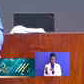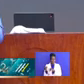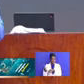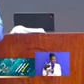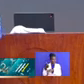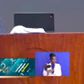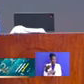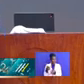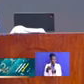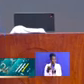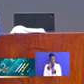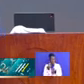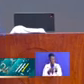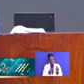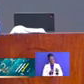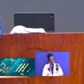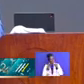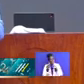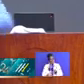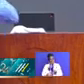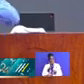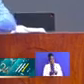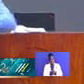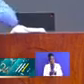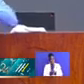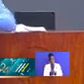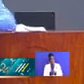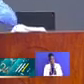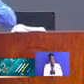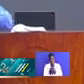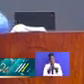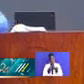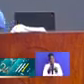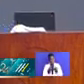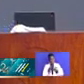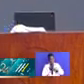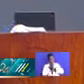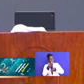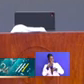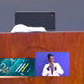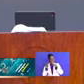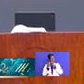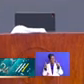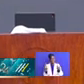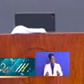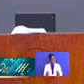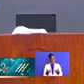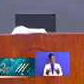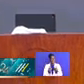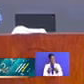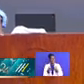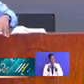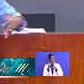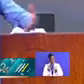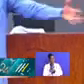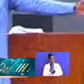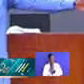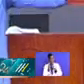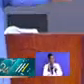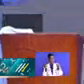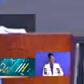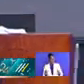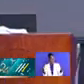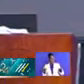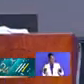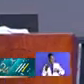Thursday and they say come and speak and they took me they literally have a national altar they have an altar